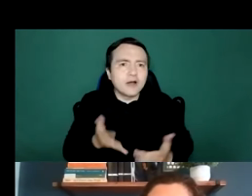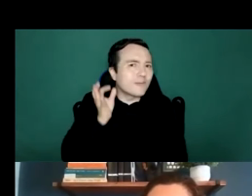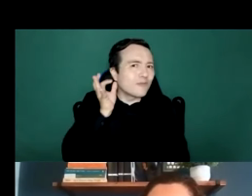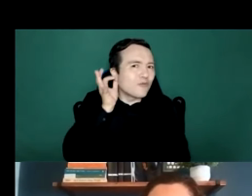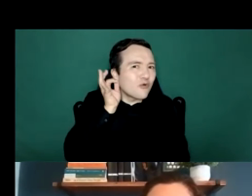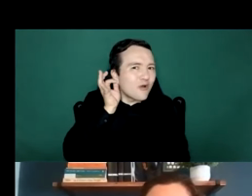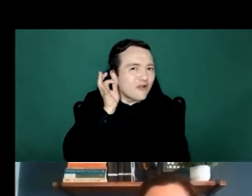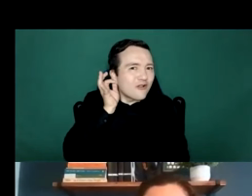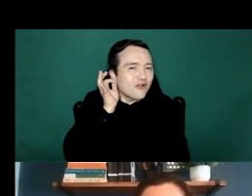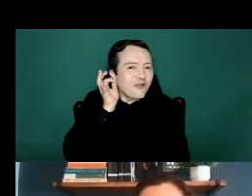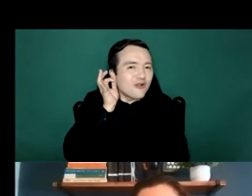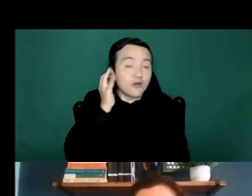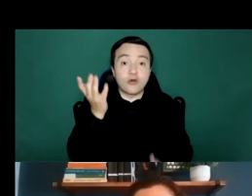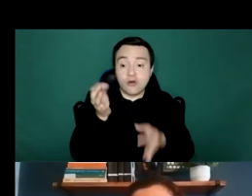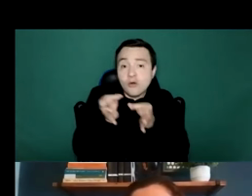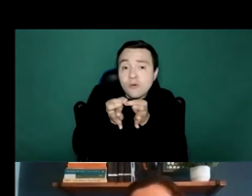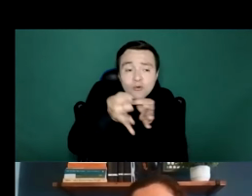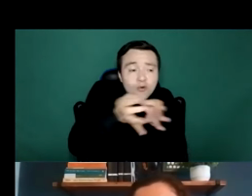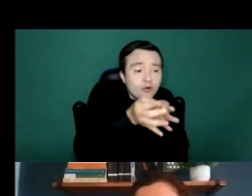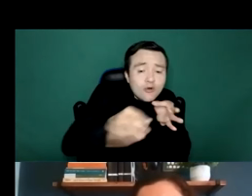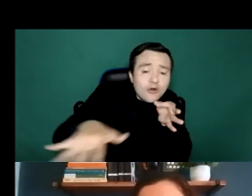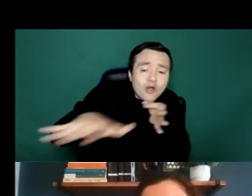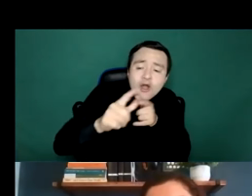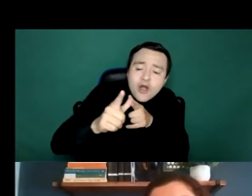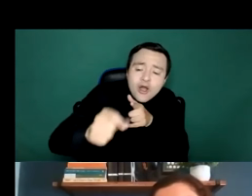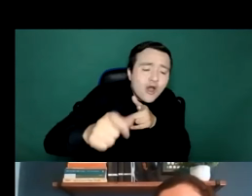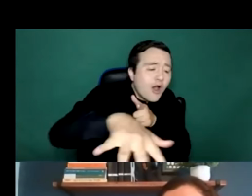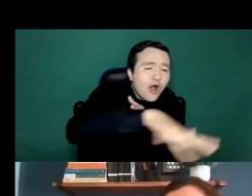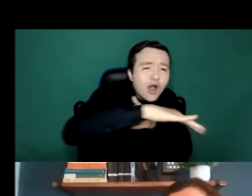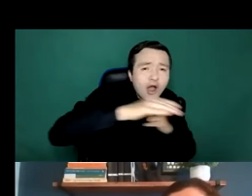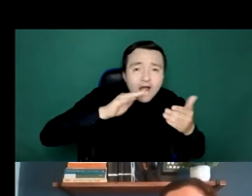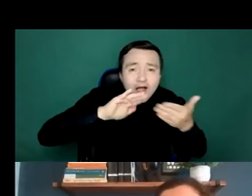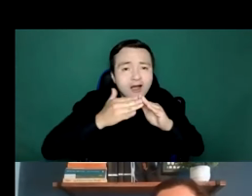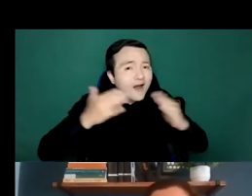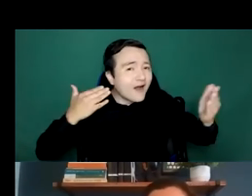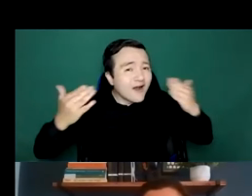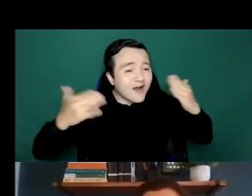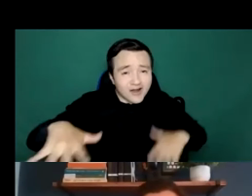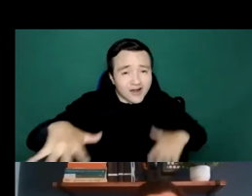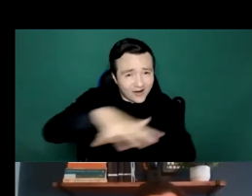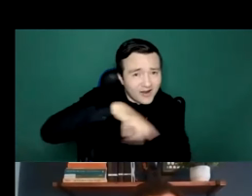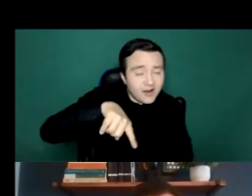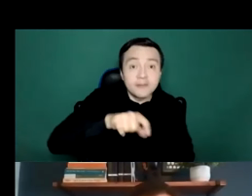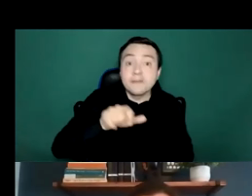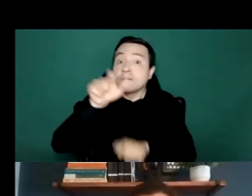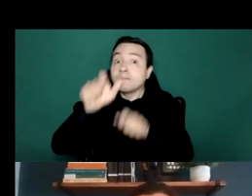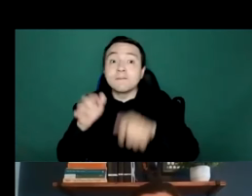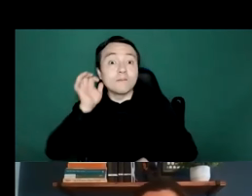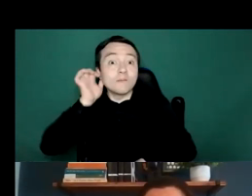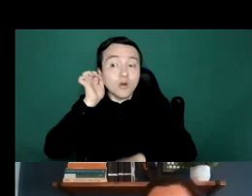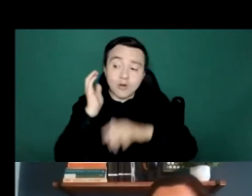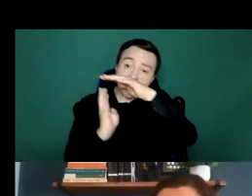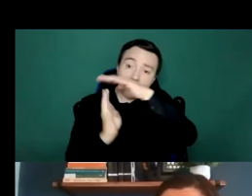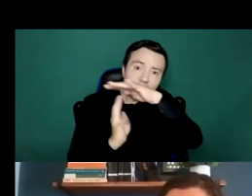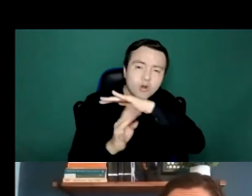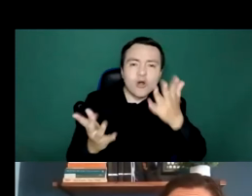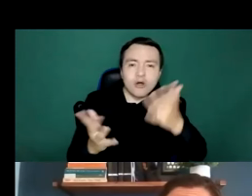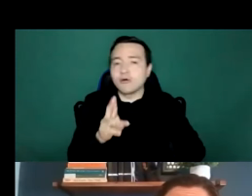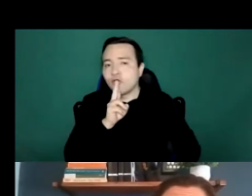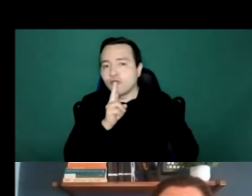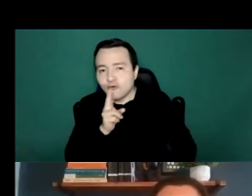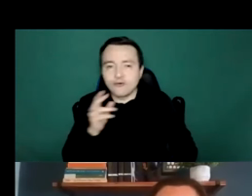in the rural areas in Honduras or Guyana, and the situation of migrant women, as well as the situation of